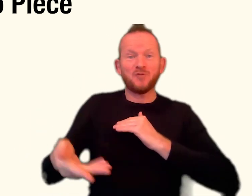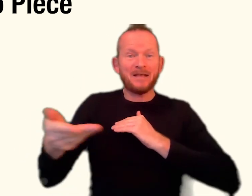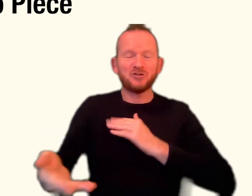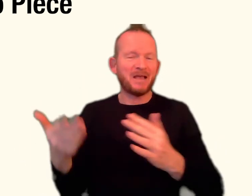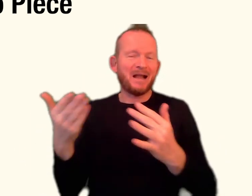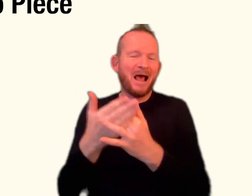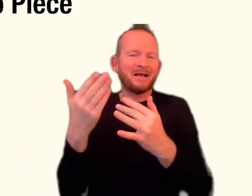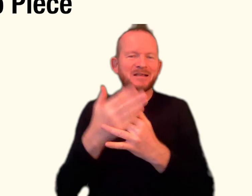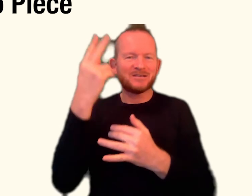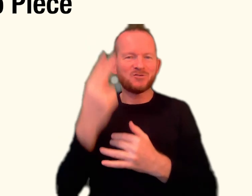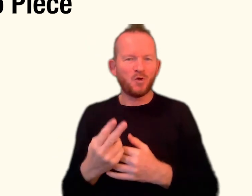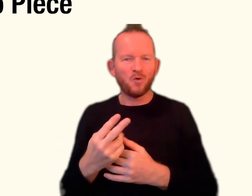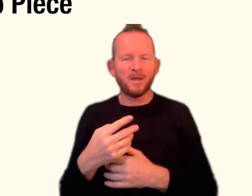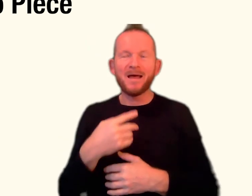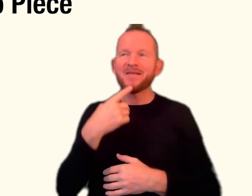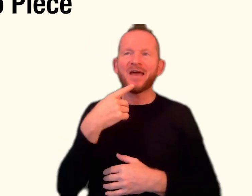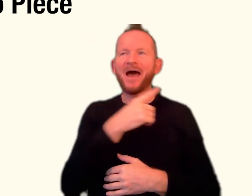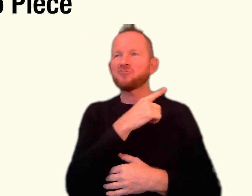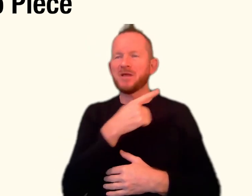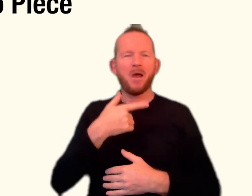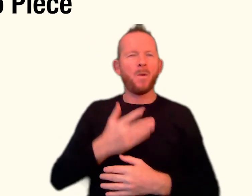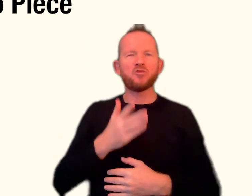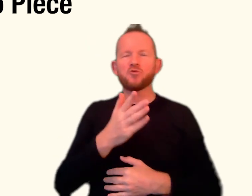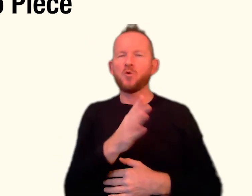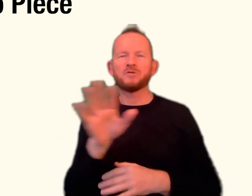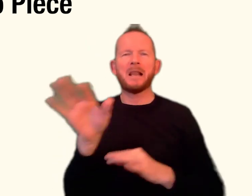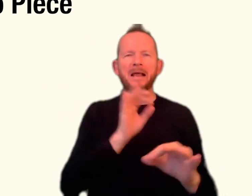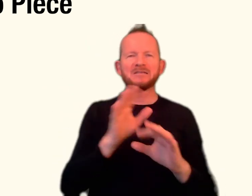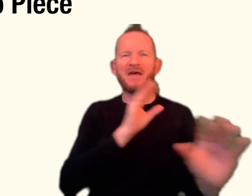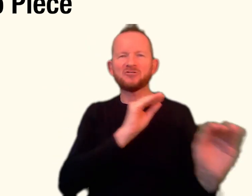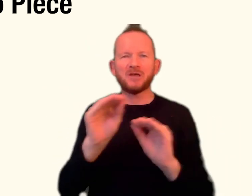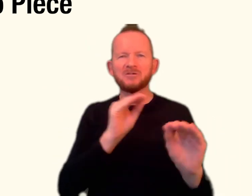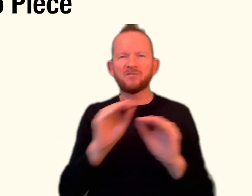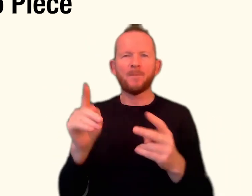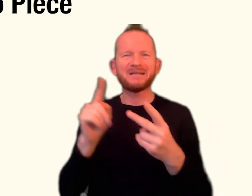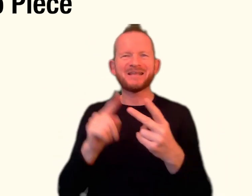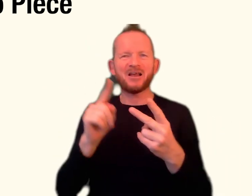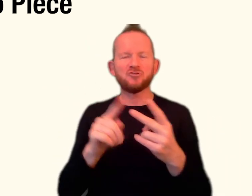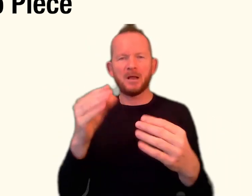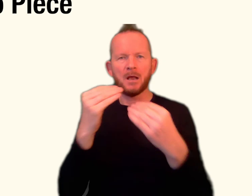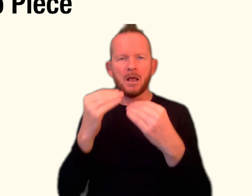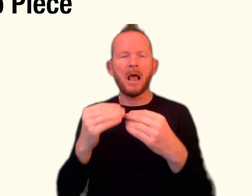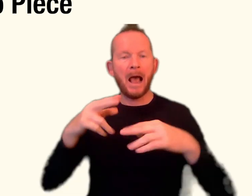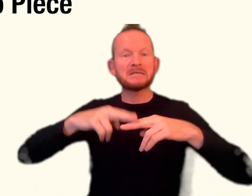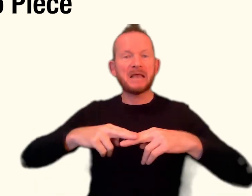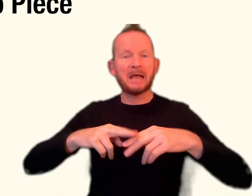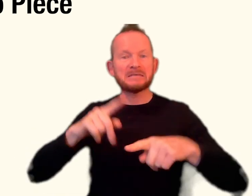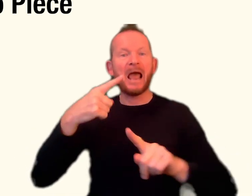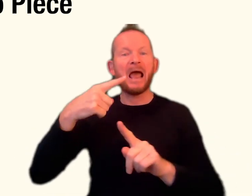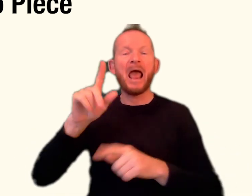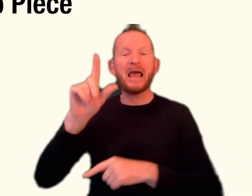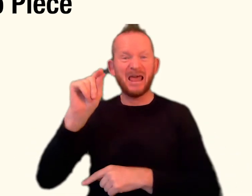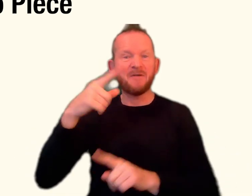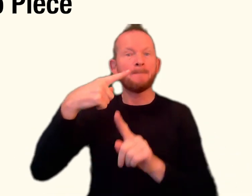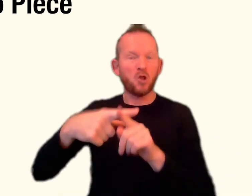access the school. But the irony is I went through selective education for my secondary, so I sat the 11 plus and I passed it, and I got into a